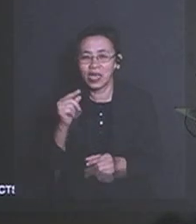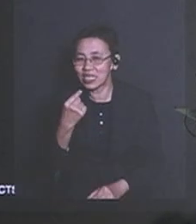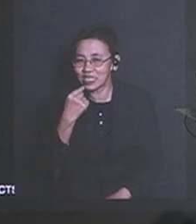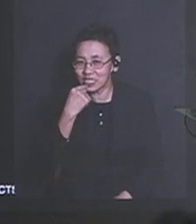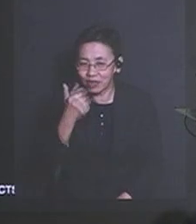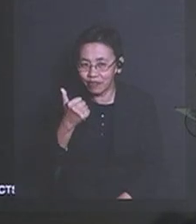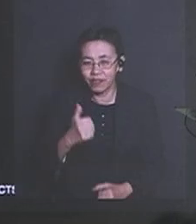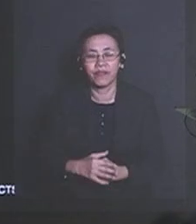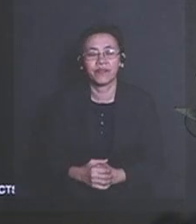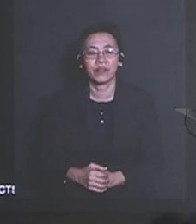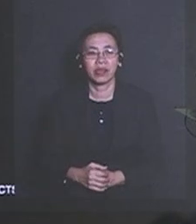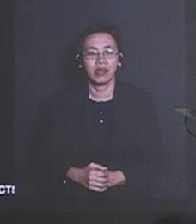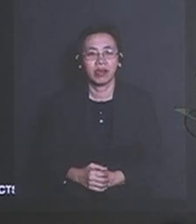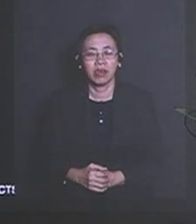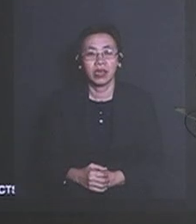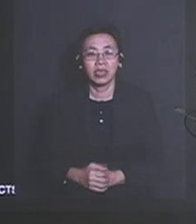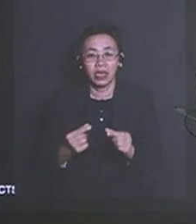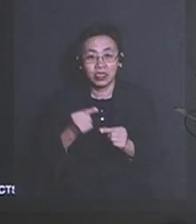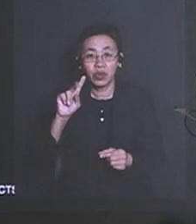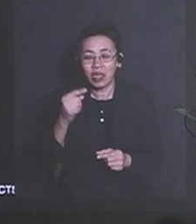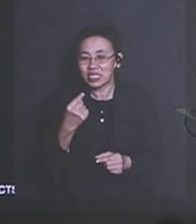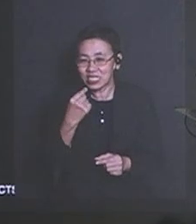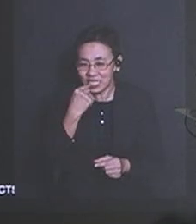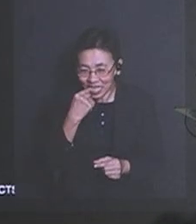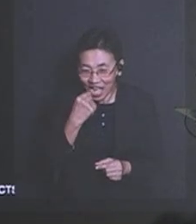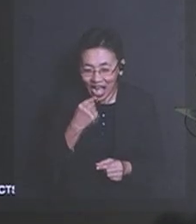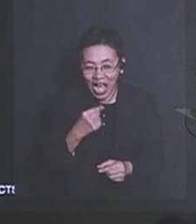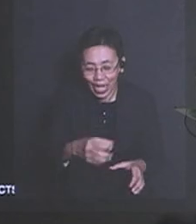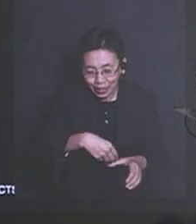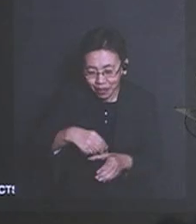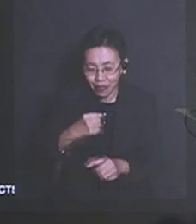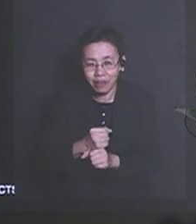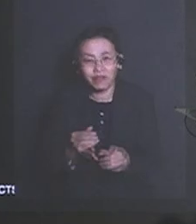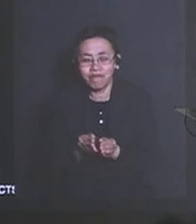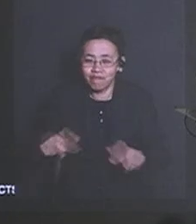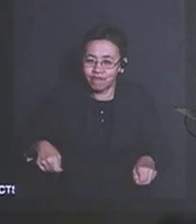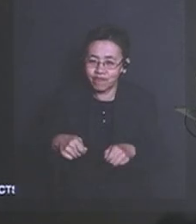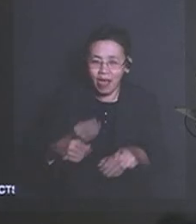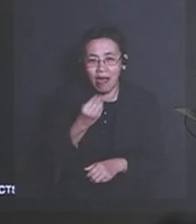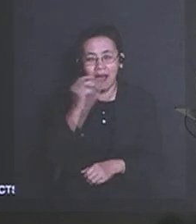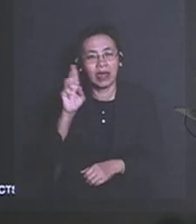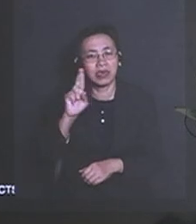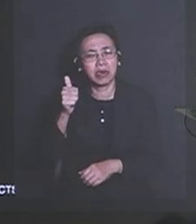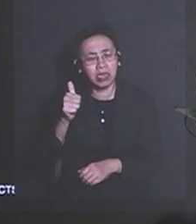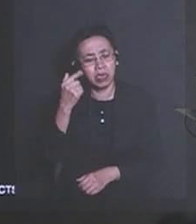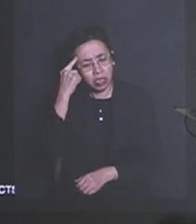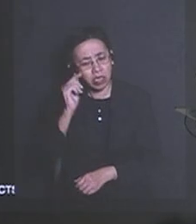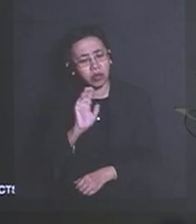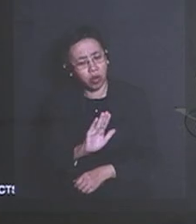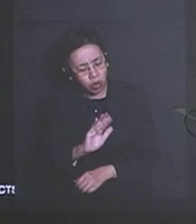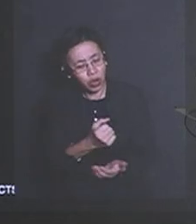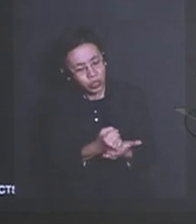use to cook for their lunch. And for me, that is such a brilliant idea. And thank you for helping me a little bit